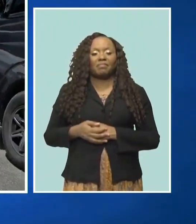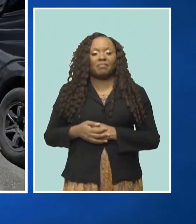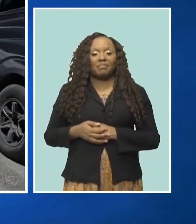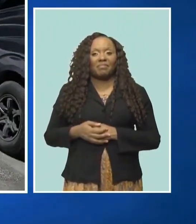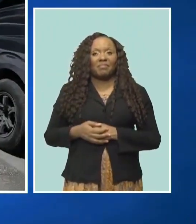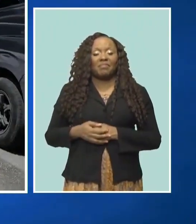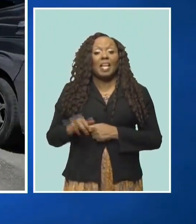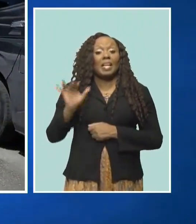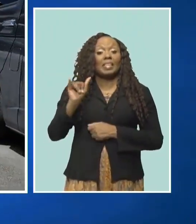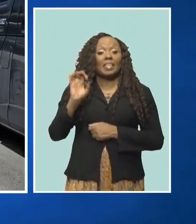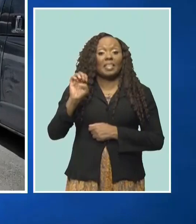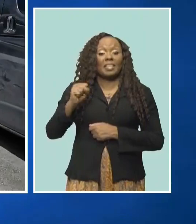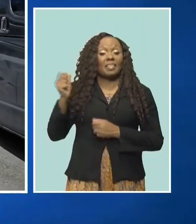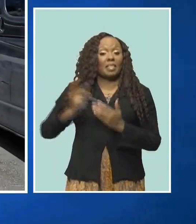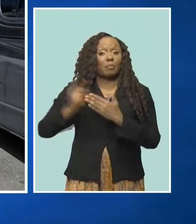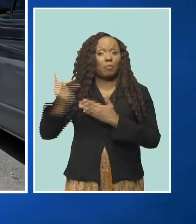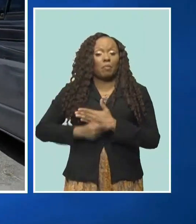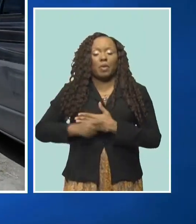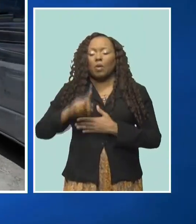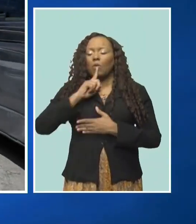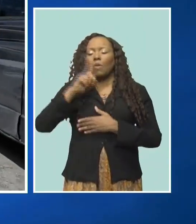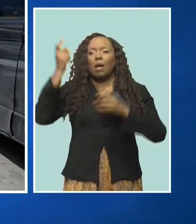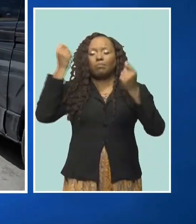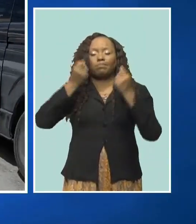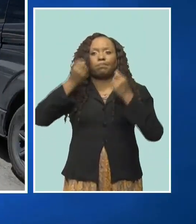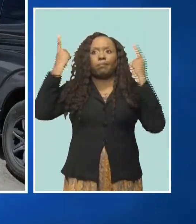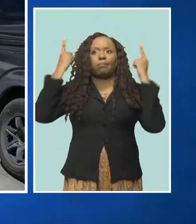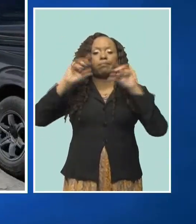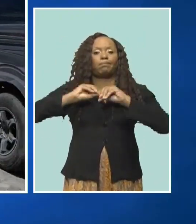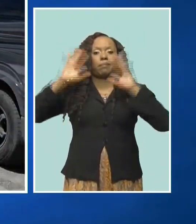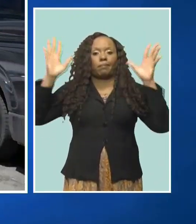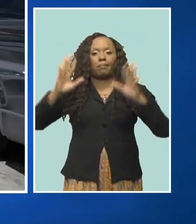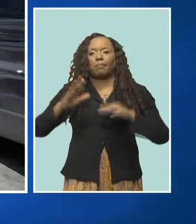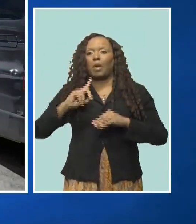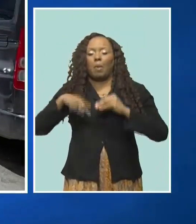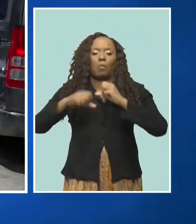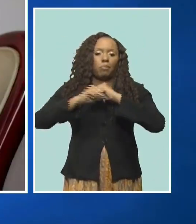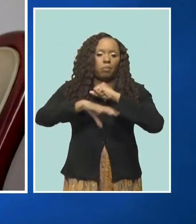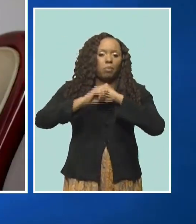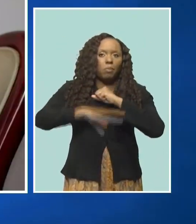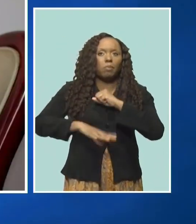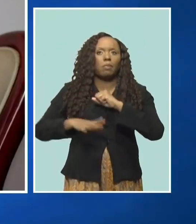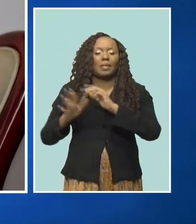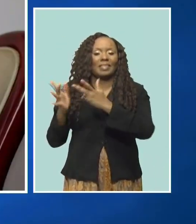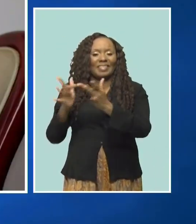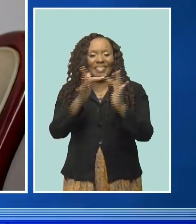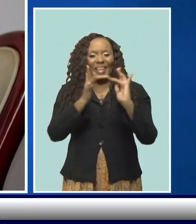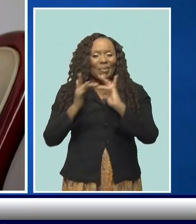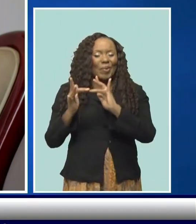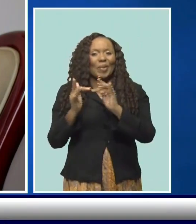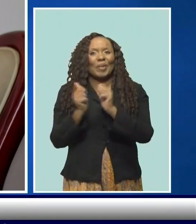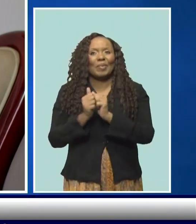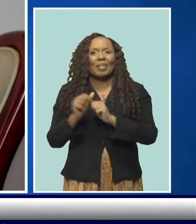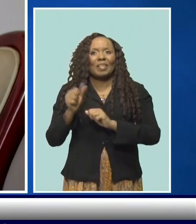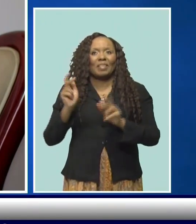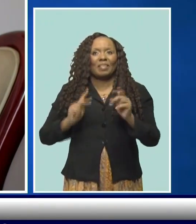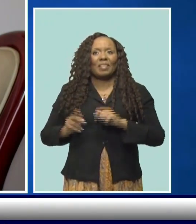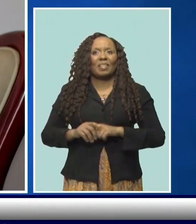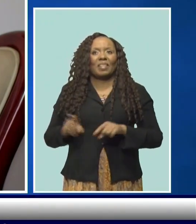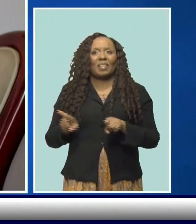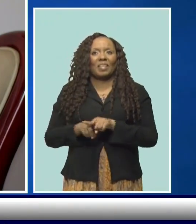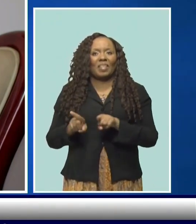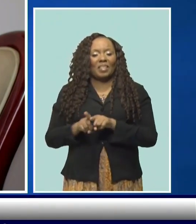of business, in terms of financial, marketing, and networking with other people. It also learned me how to speak to you